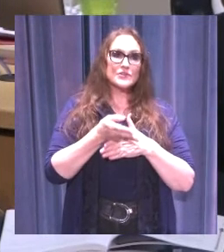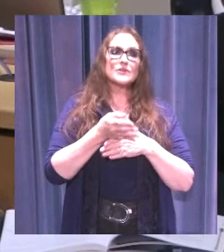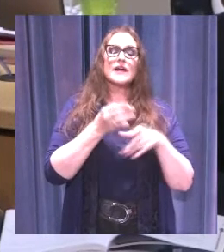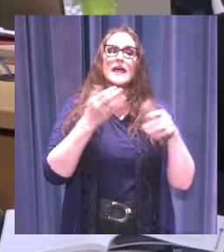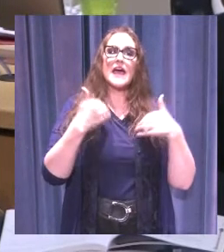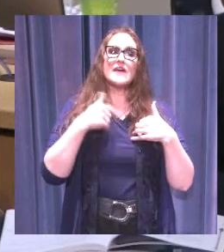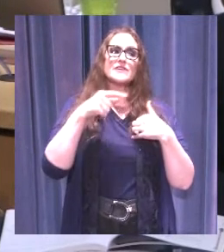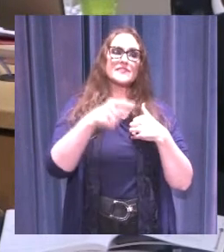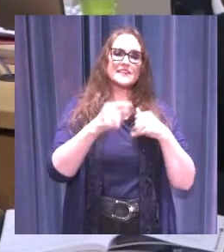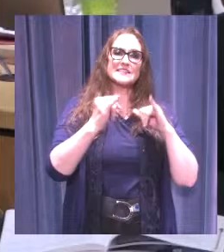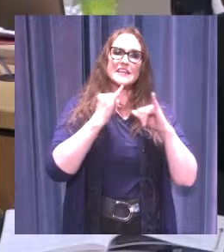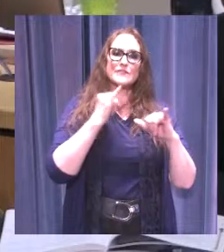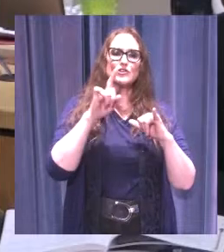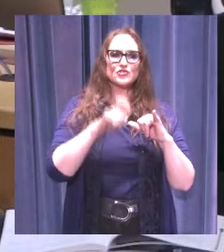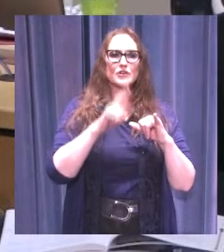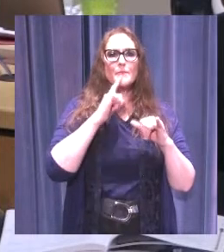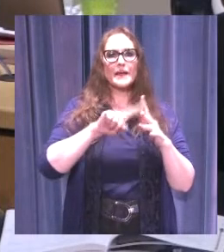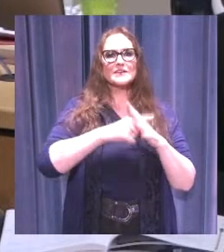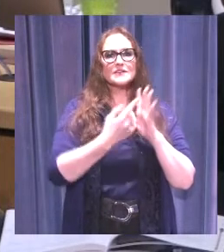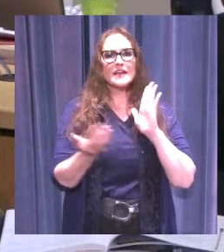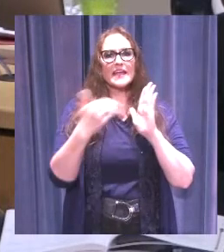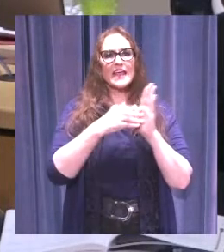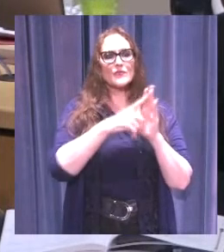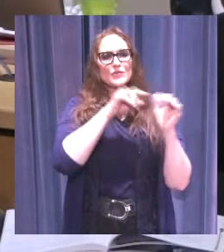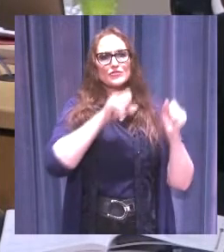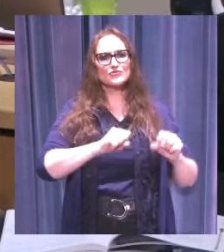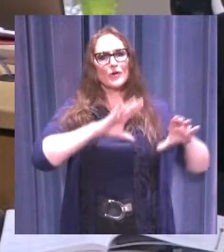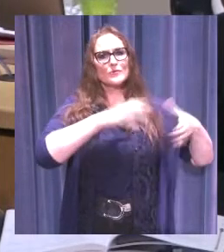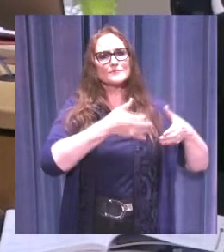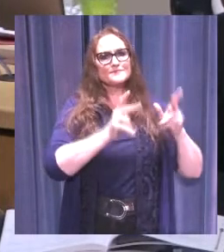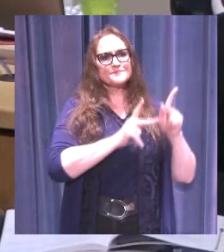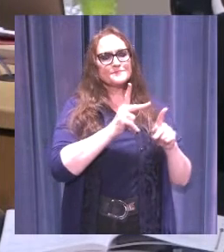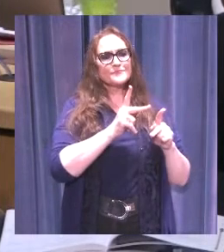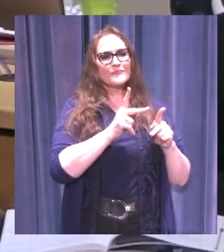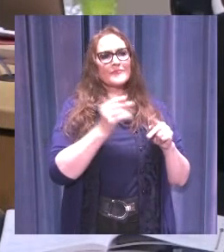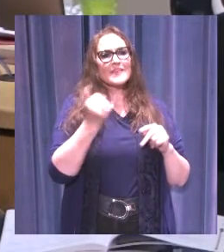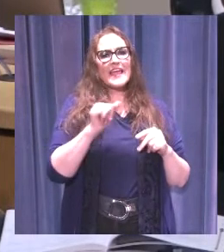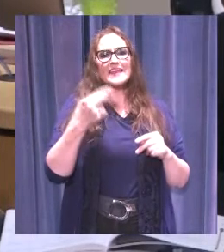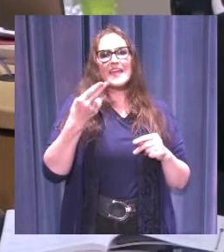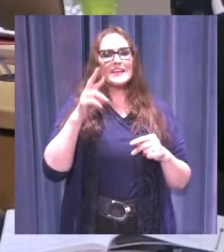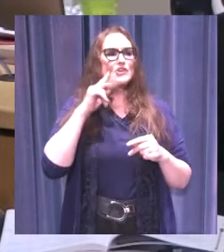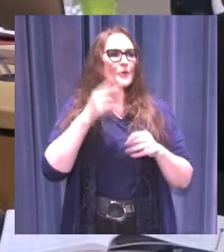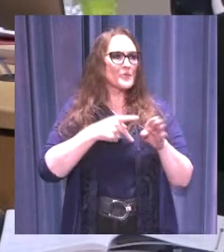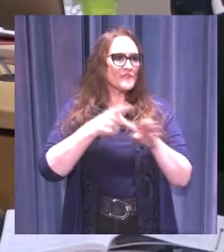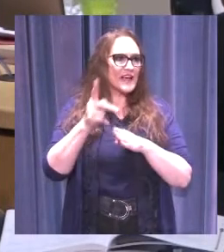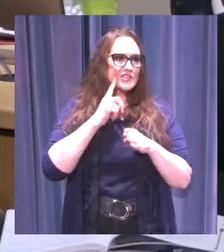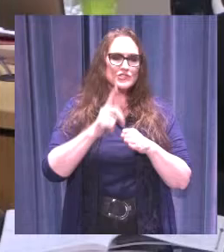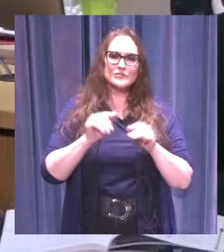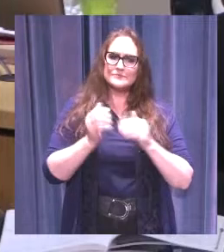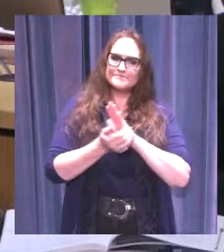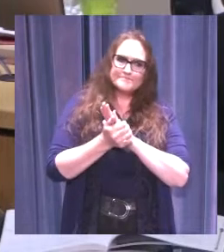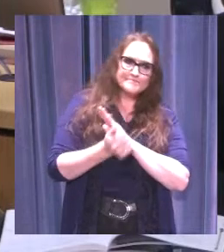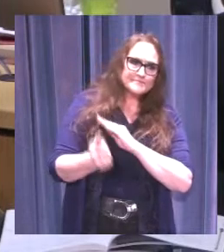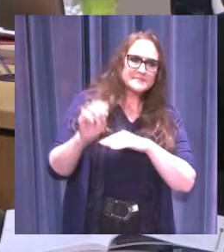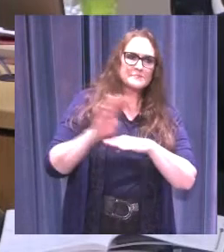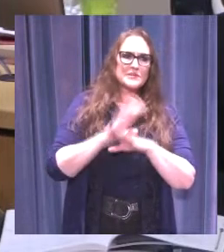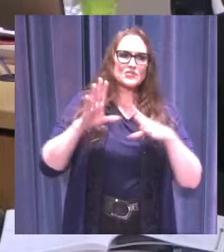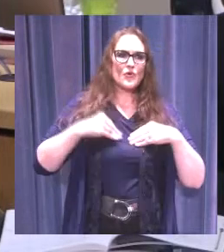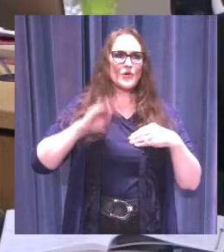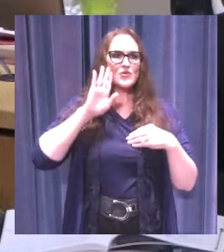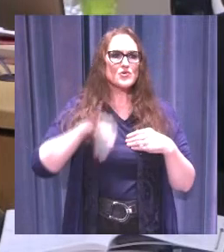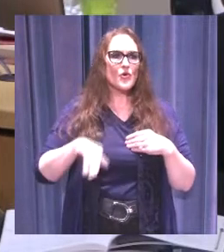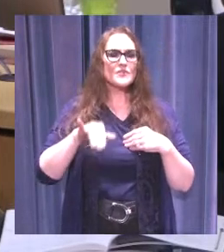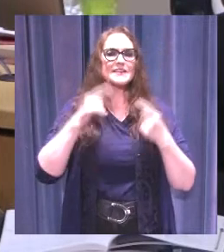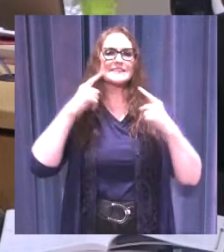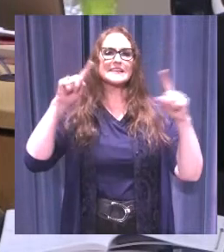interviews should have been to begin again with a strong pool. Any HR professional or competent business owner would know that a successful